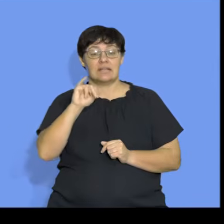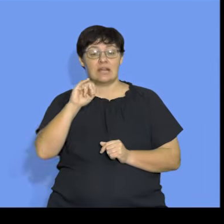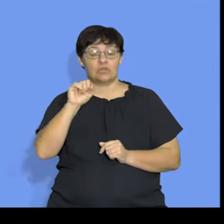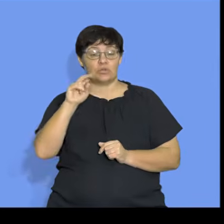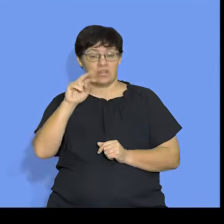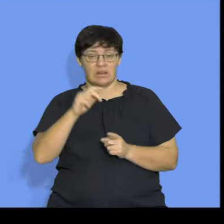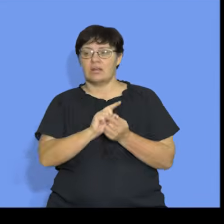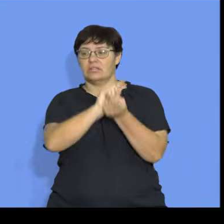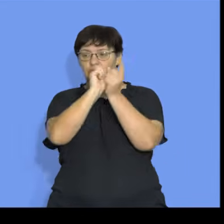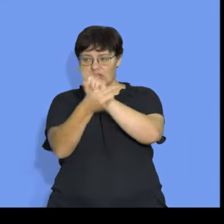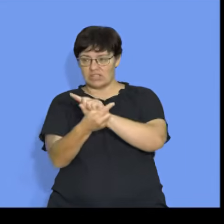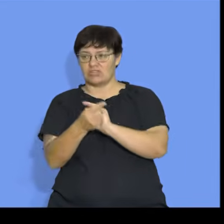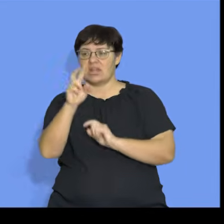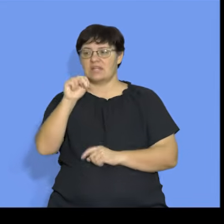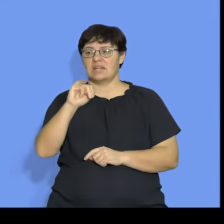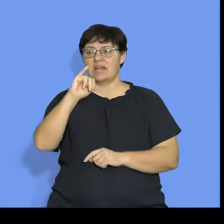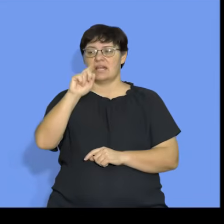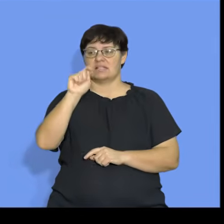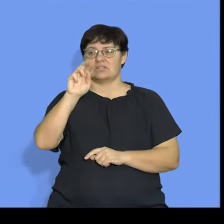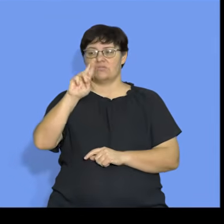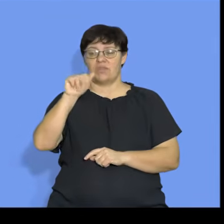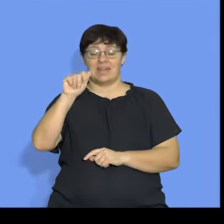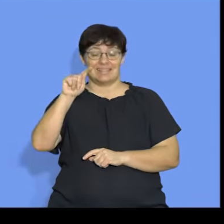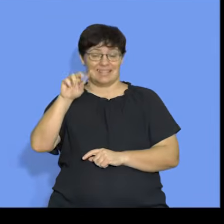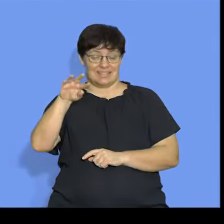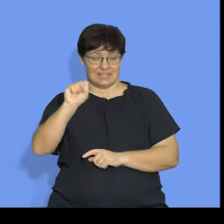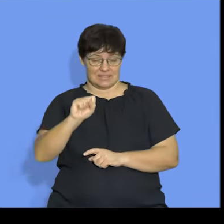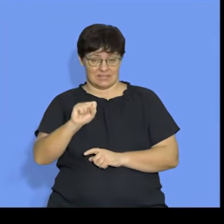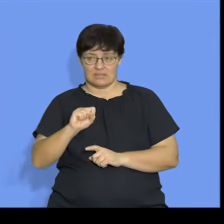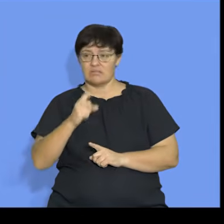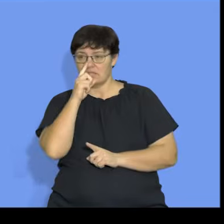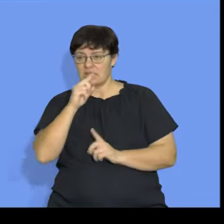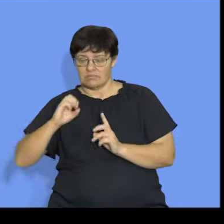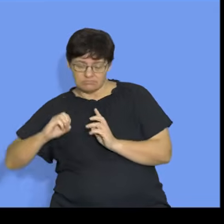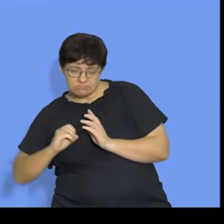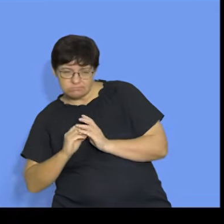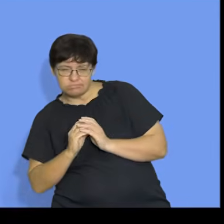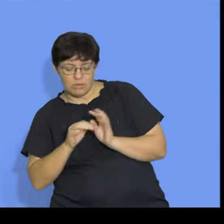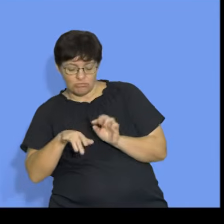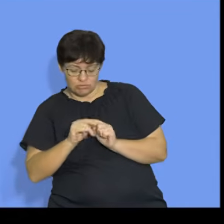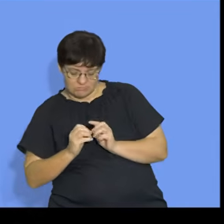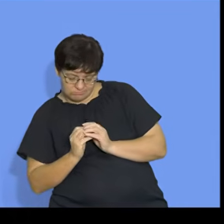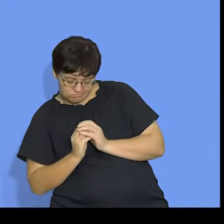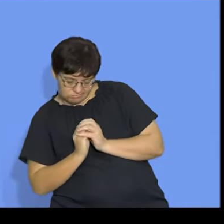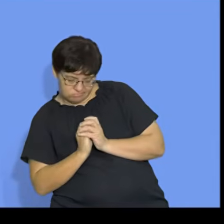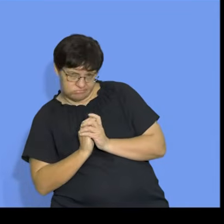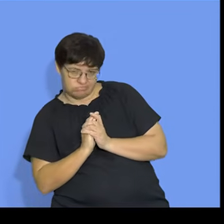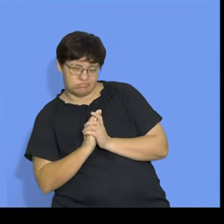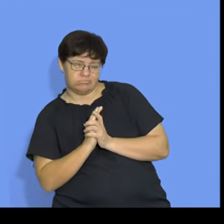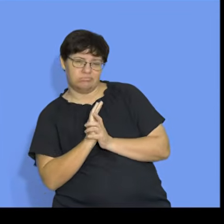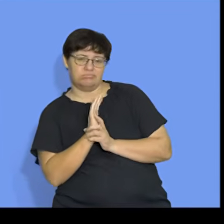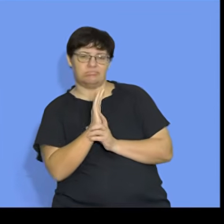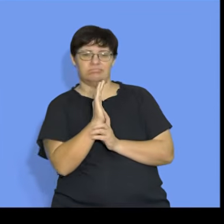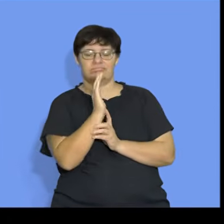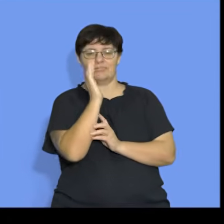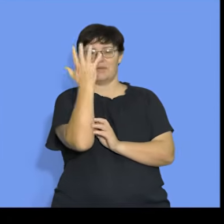nitrogen to nitrates. And as soon as the nitrates go in, can you see it right by the roots? The roots can take them